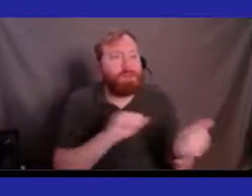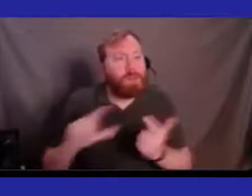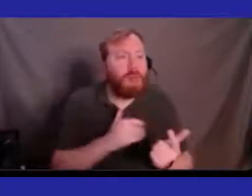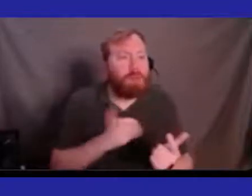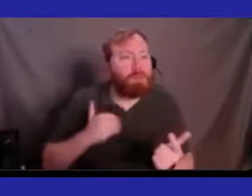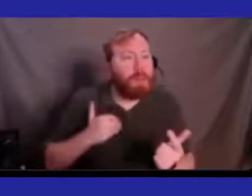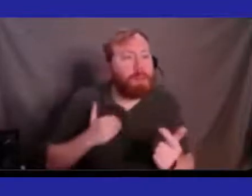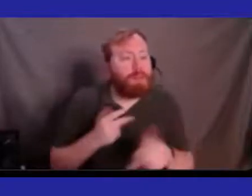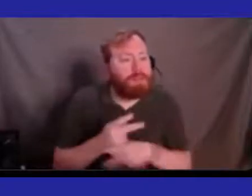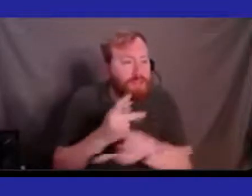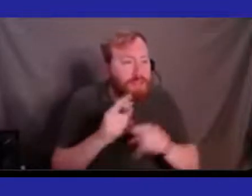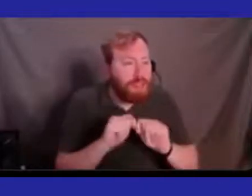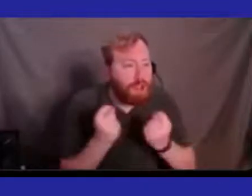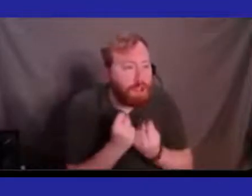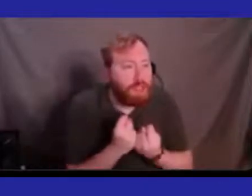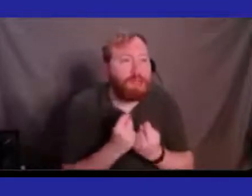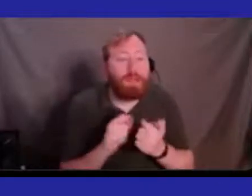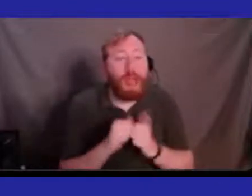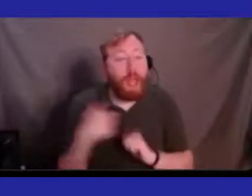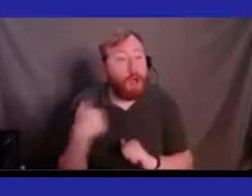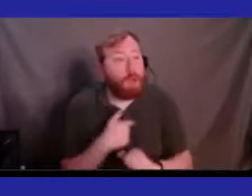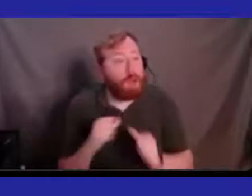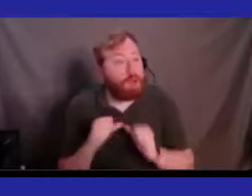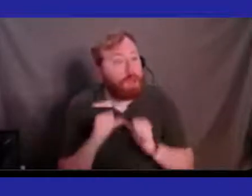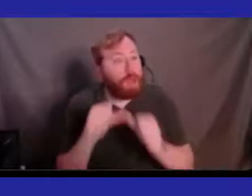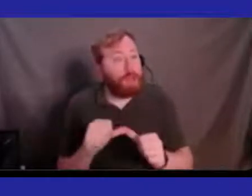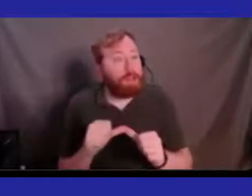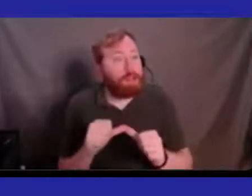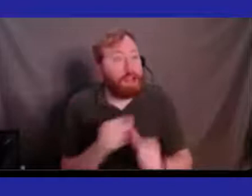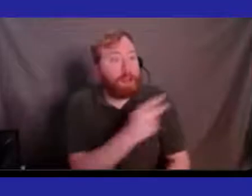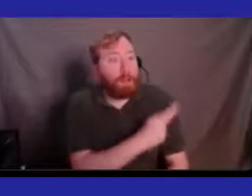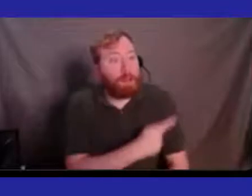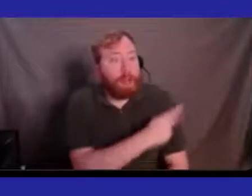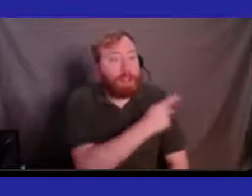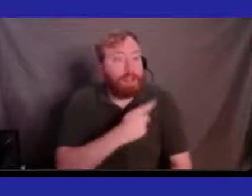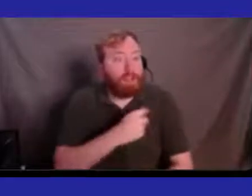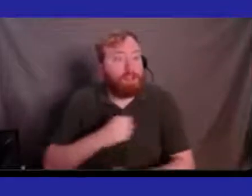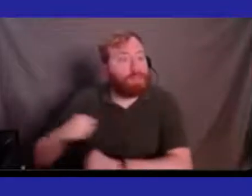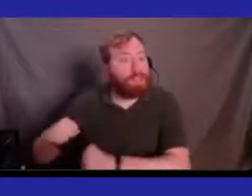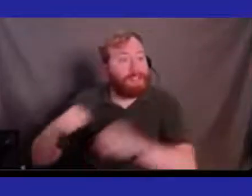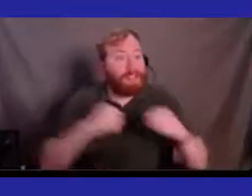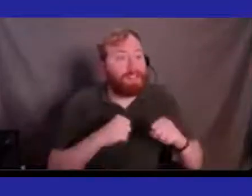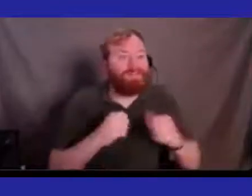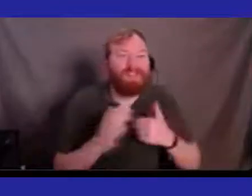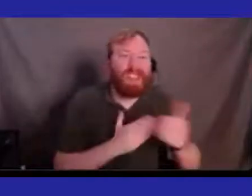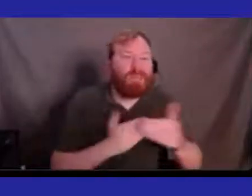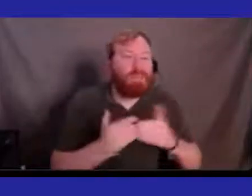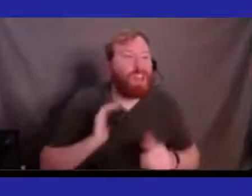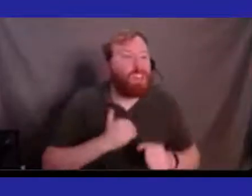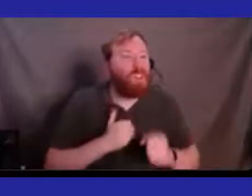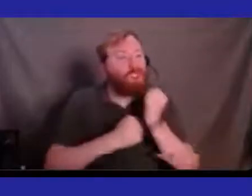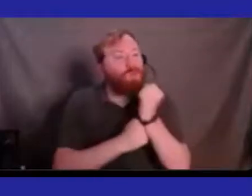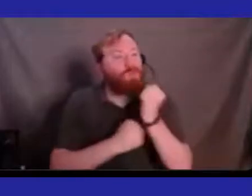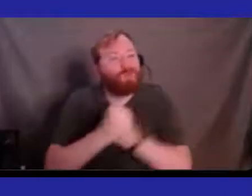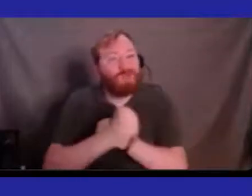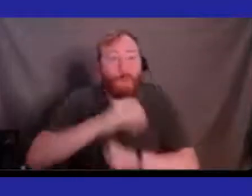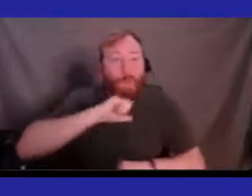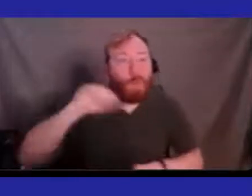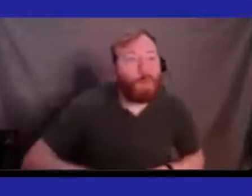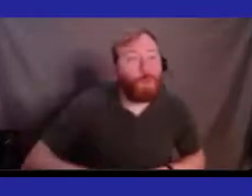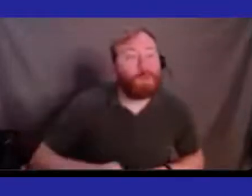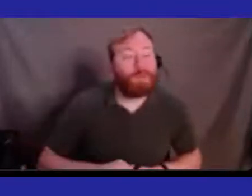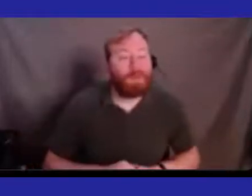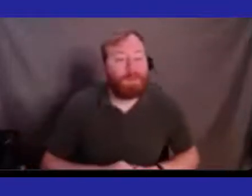well we maintain patient safety despite an aging infrastructure, the commitment of